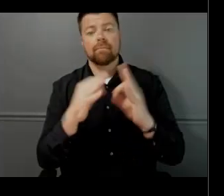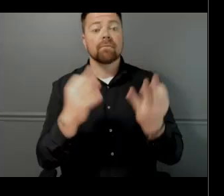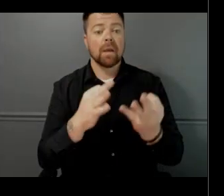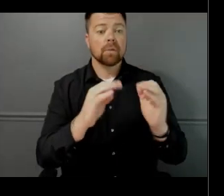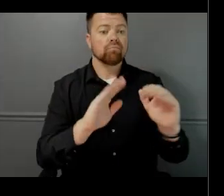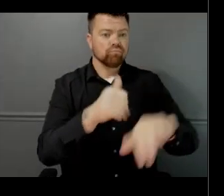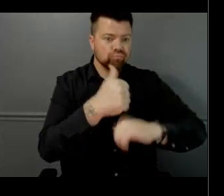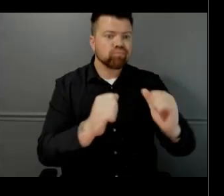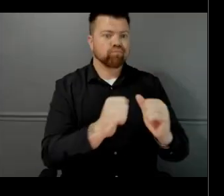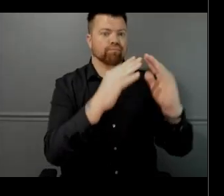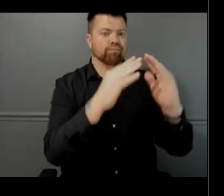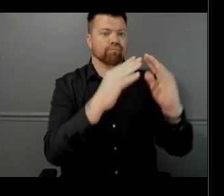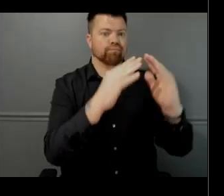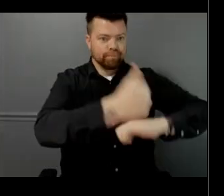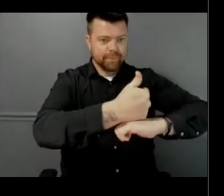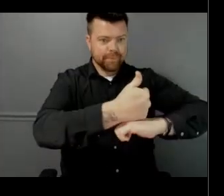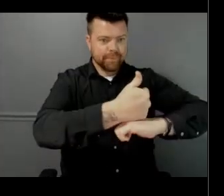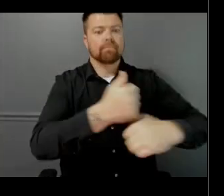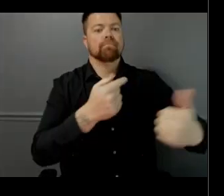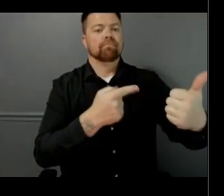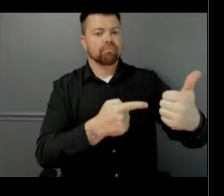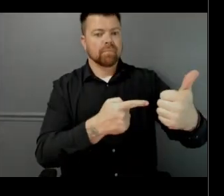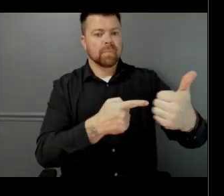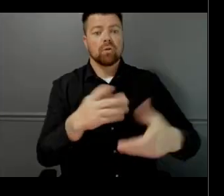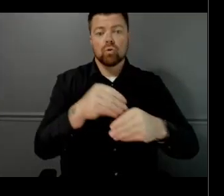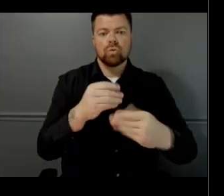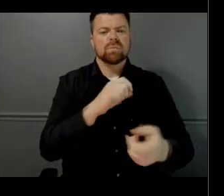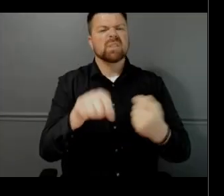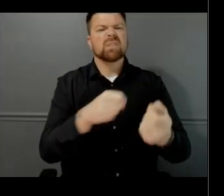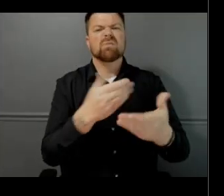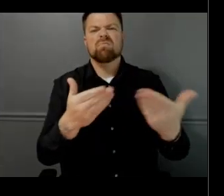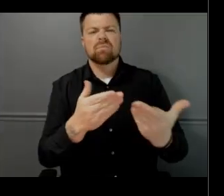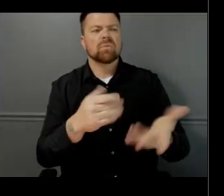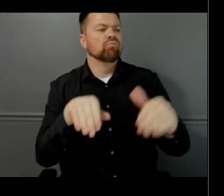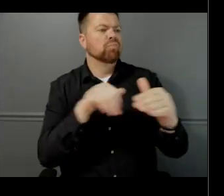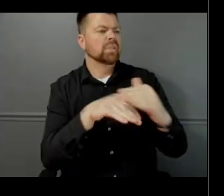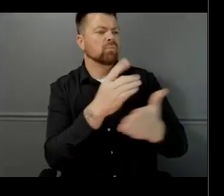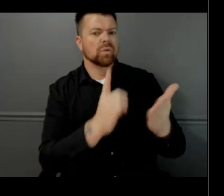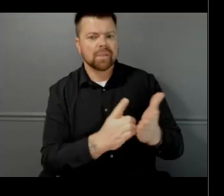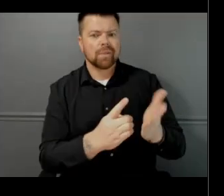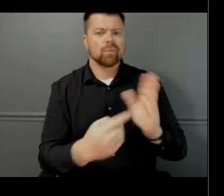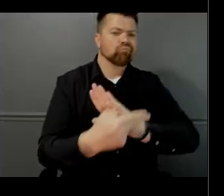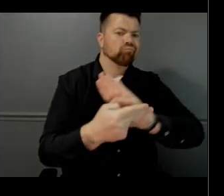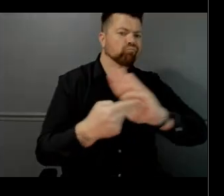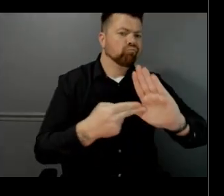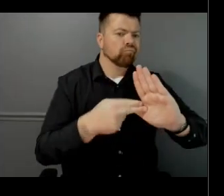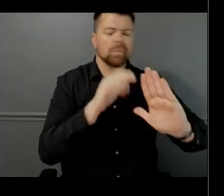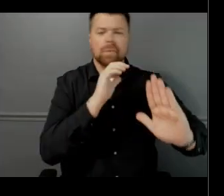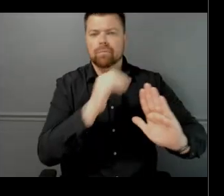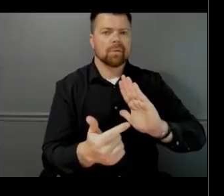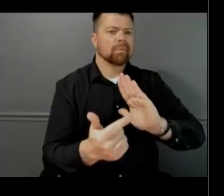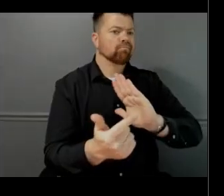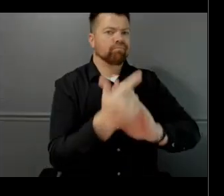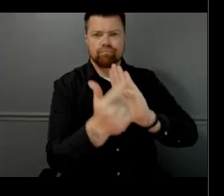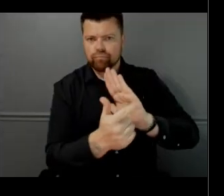to include certain features of accessible design will be regarded as unlawful